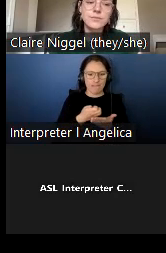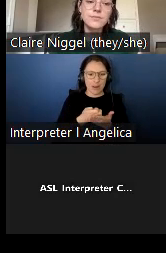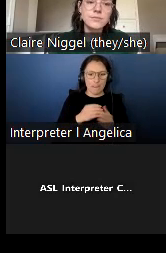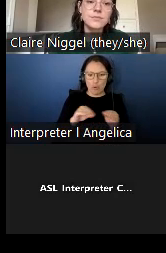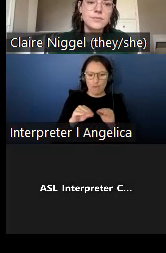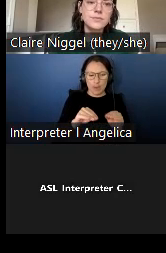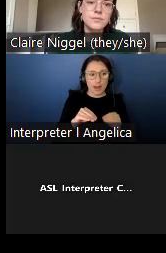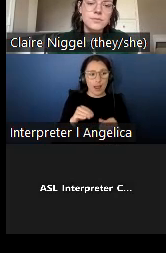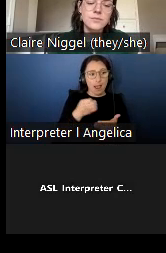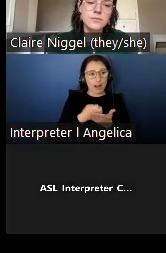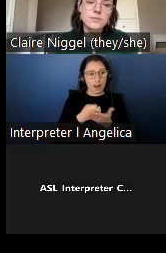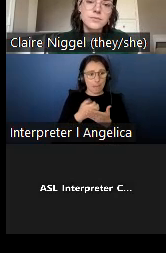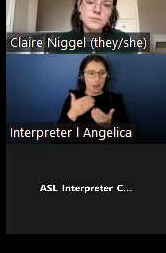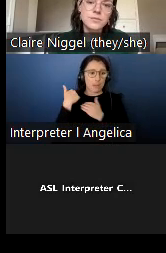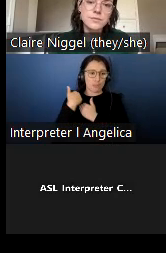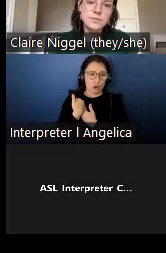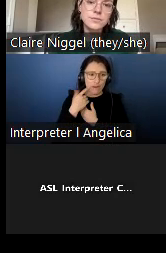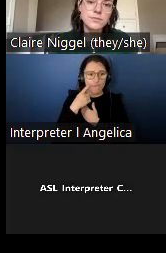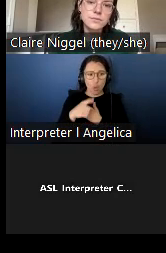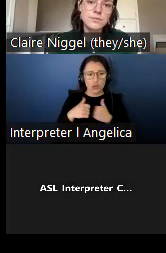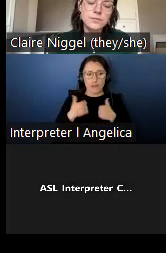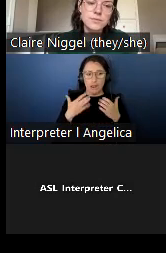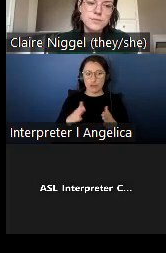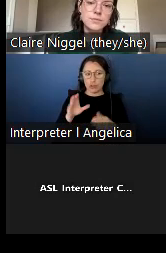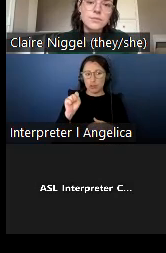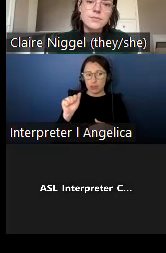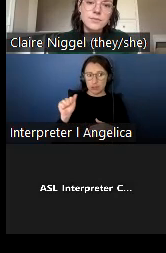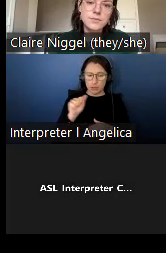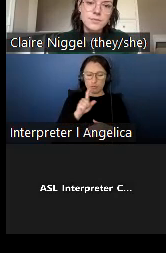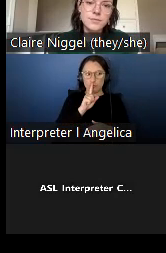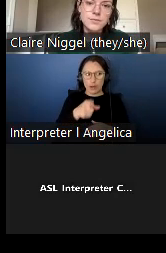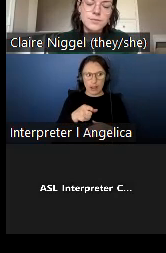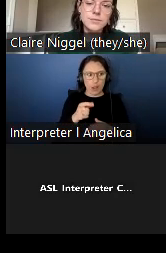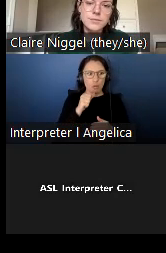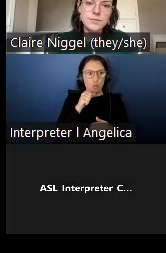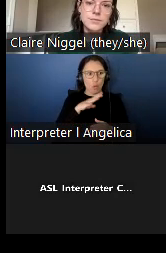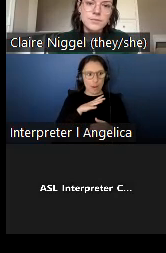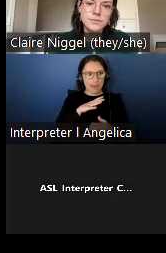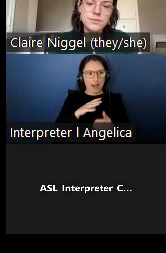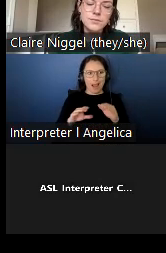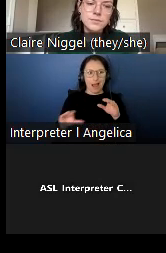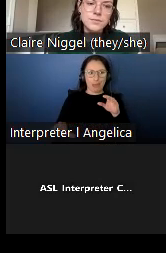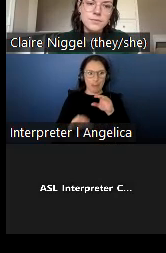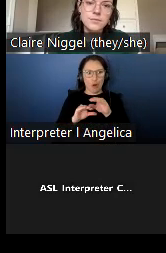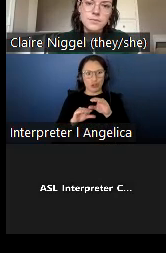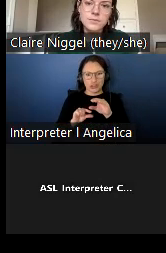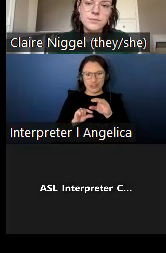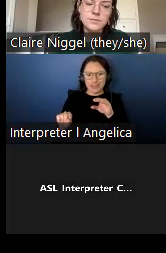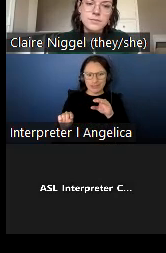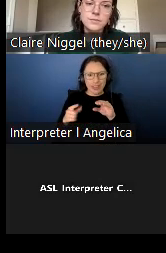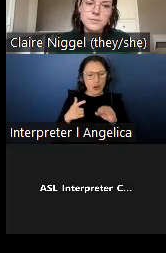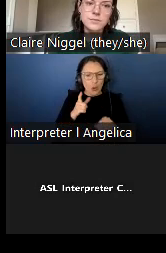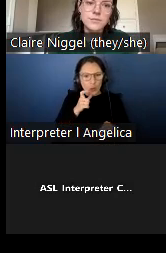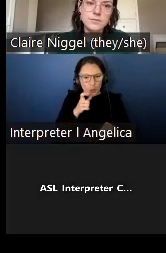economic burden for survivors of sexual assault is real. Women at the margins are the ones who bear the brunt of the